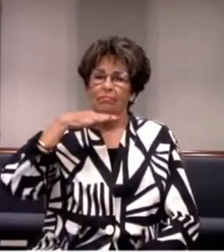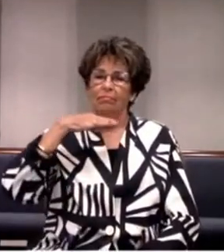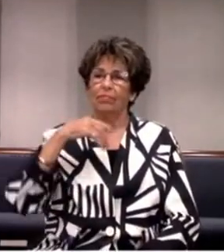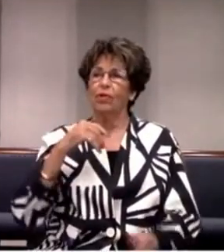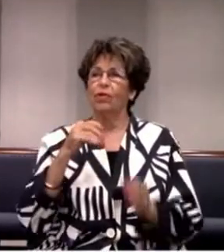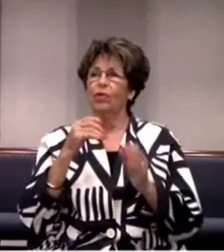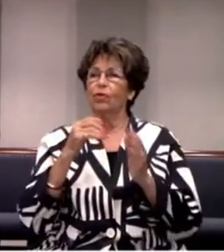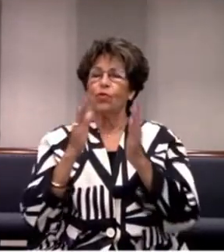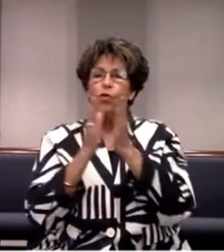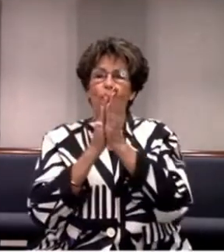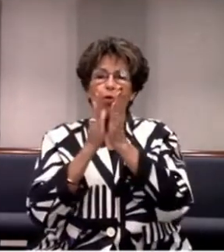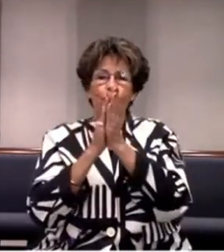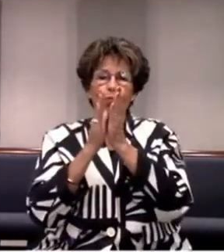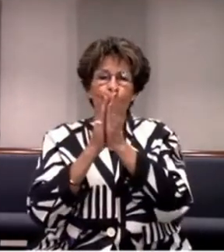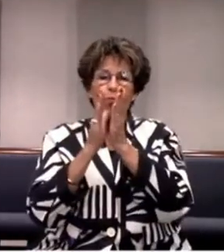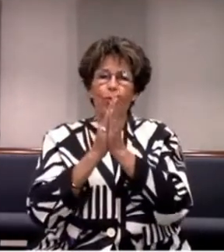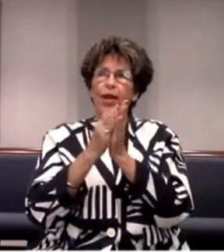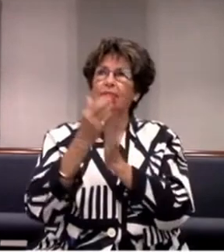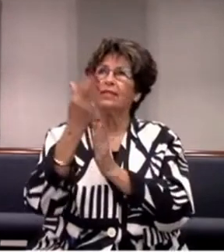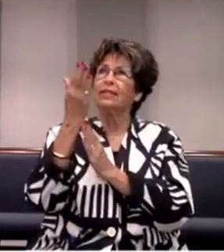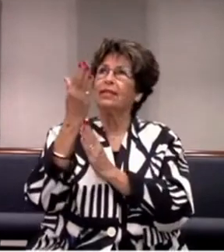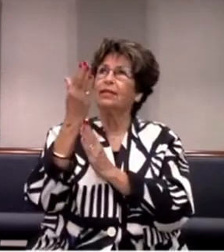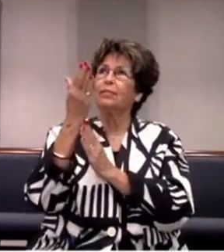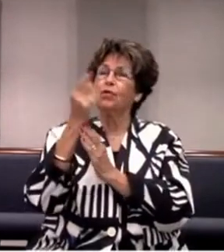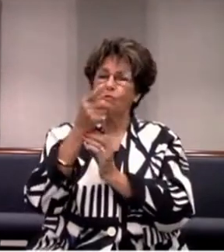you're praising with assurance.